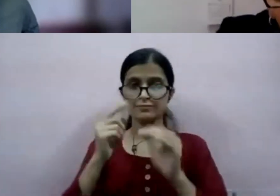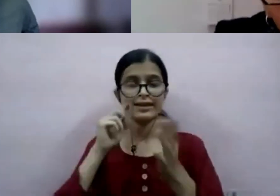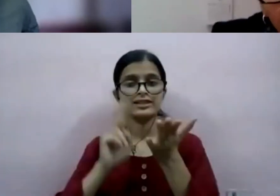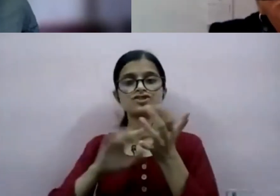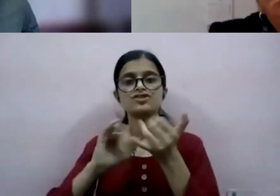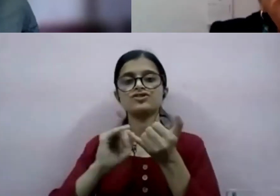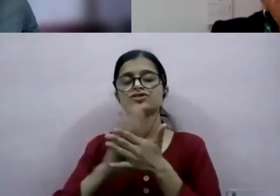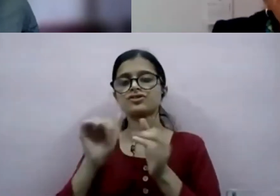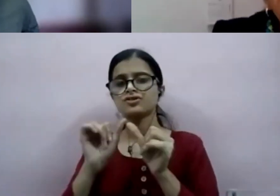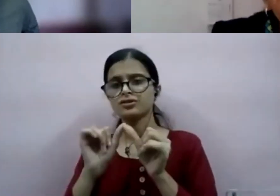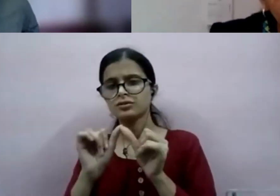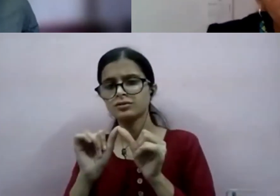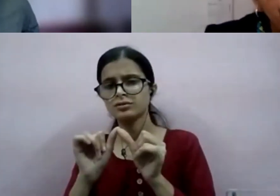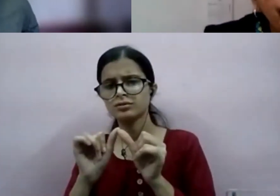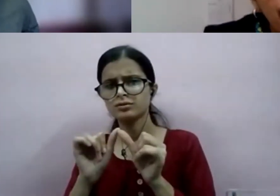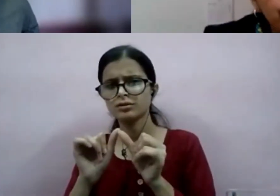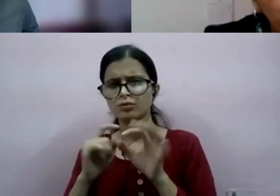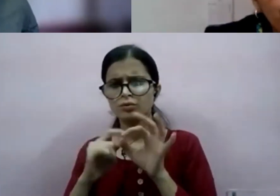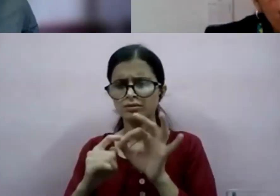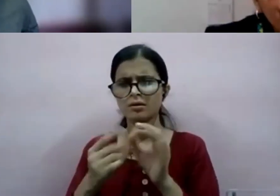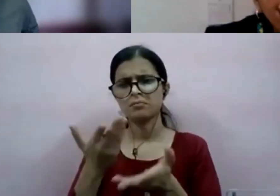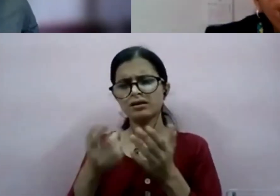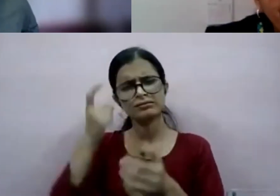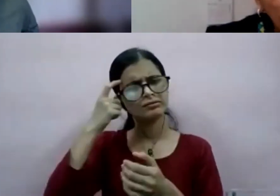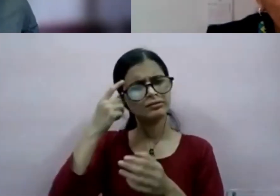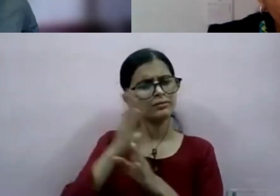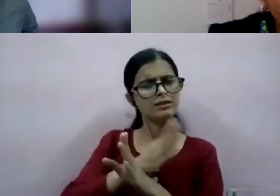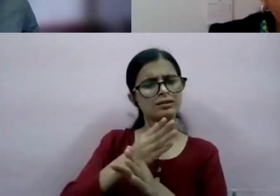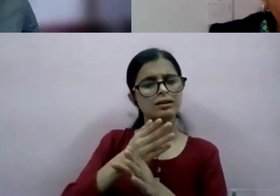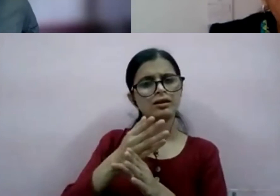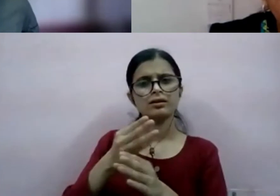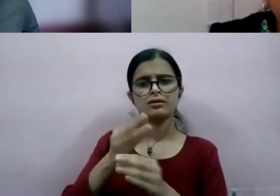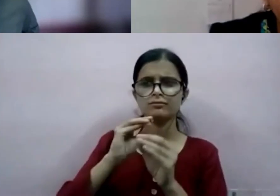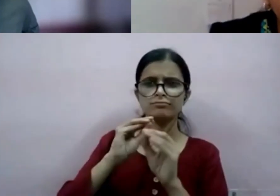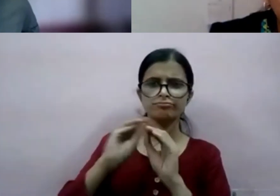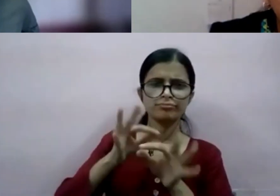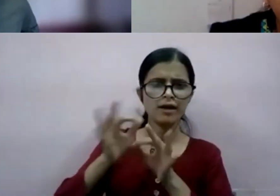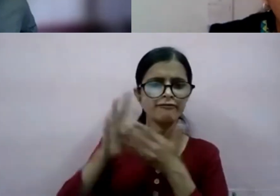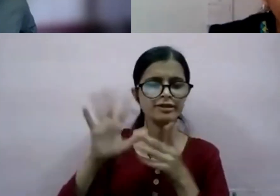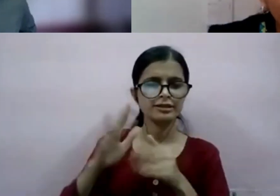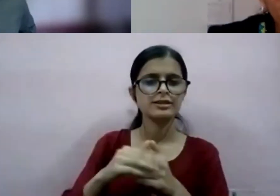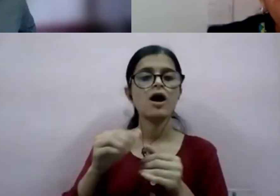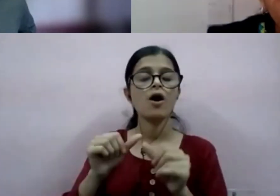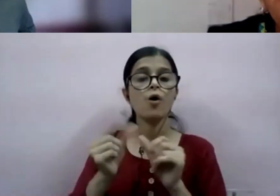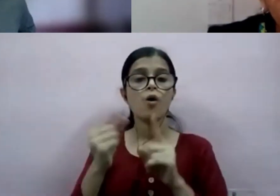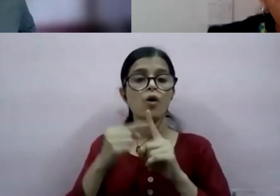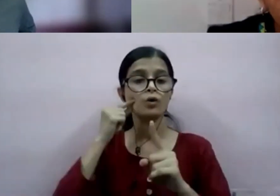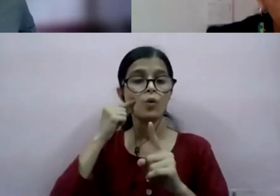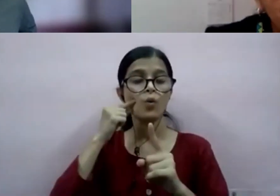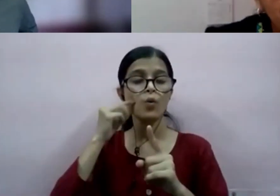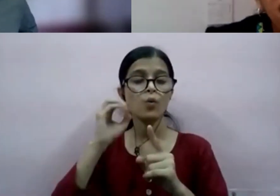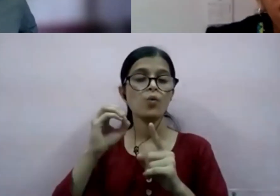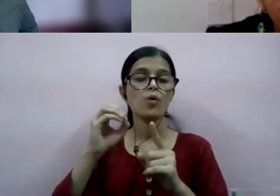think that you may have already answered it, about autobiography being one of the major data sources of disability research,